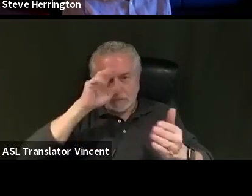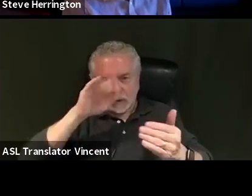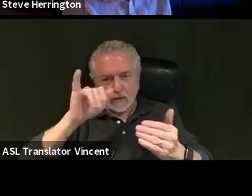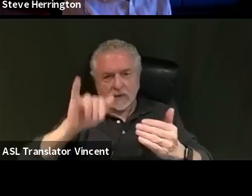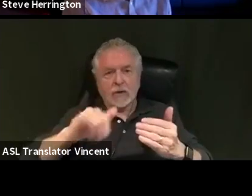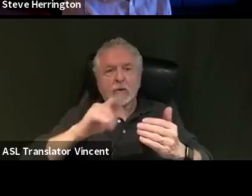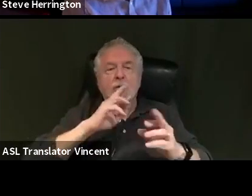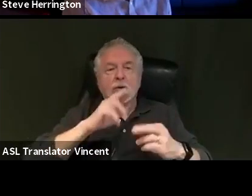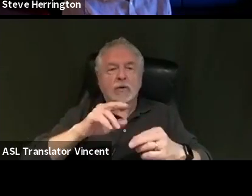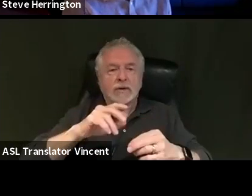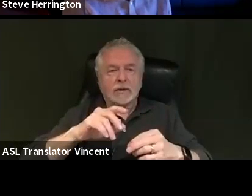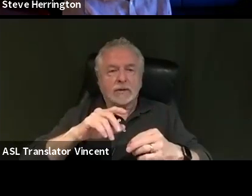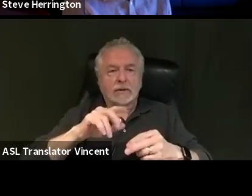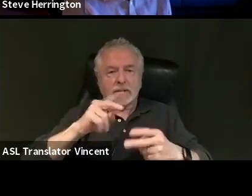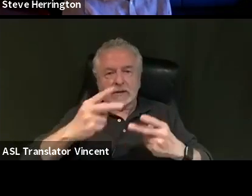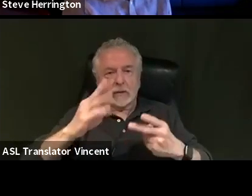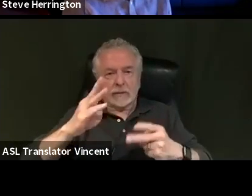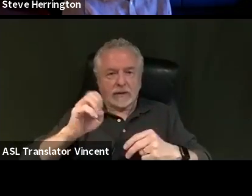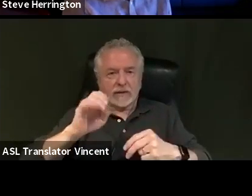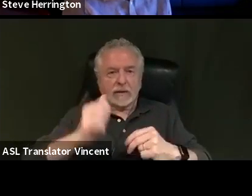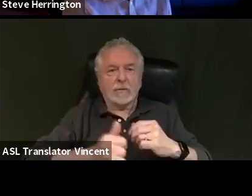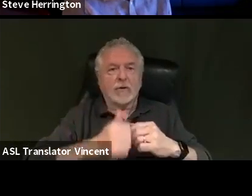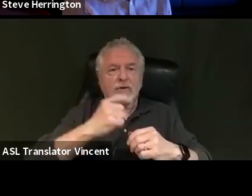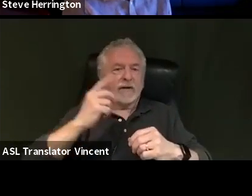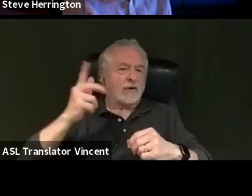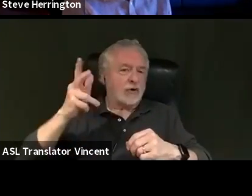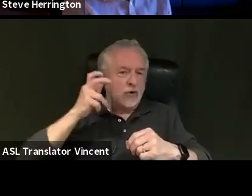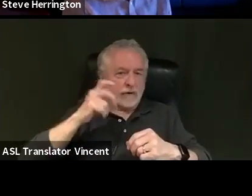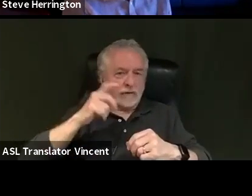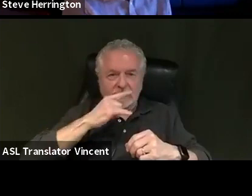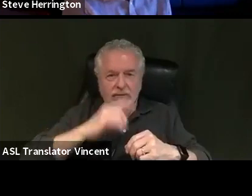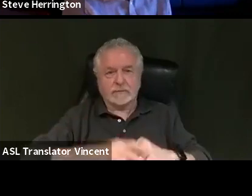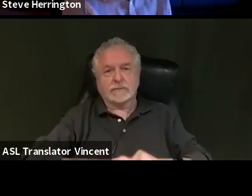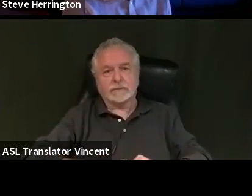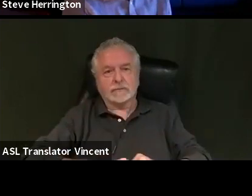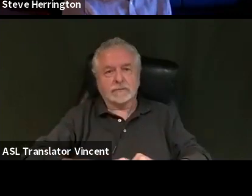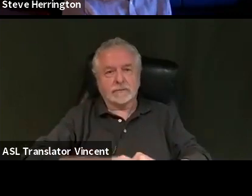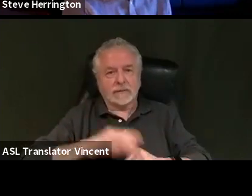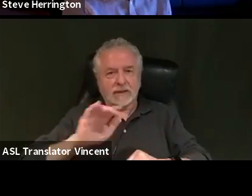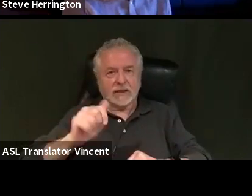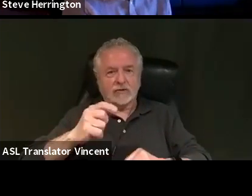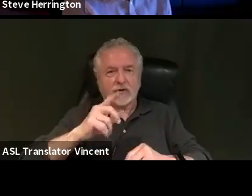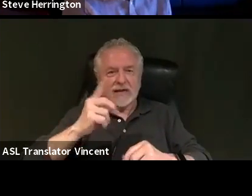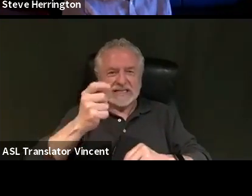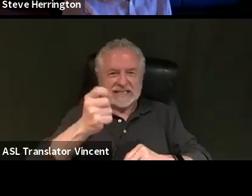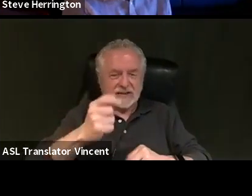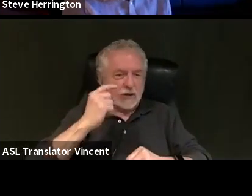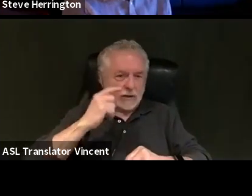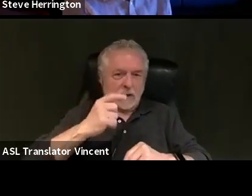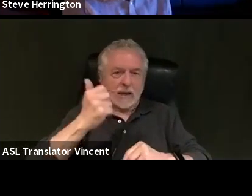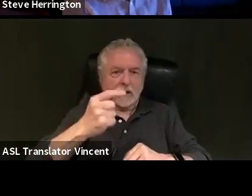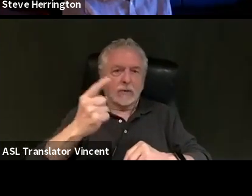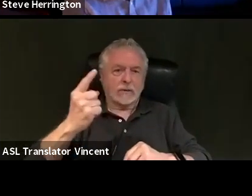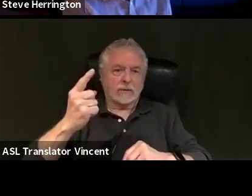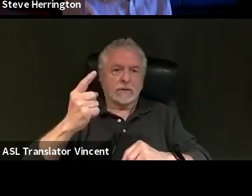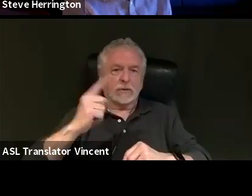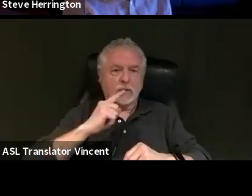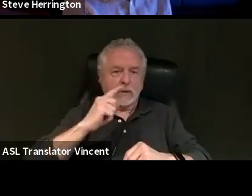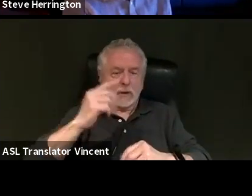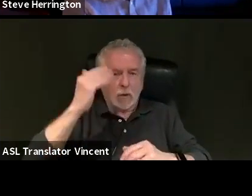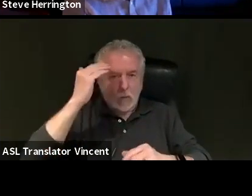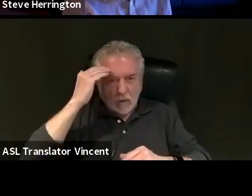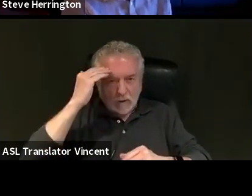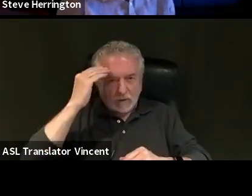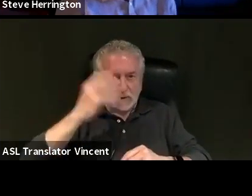that response to the second one might be. That's mostly what I've heard from kids in this age group. Rarely have I heard anybody really